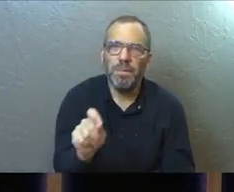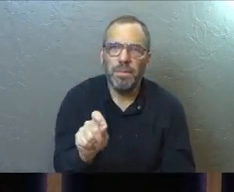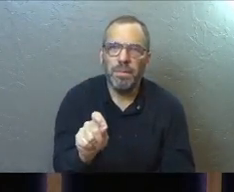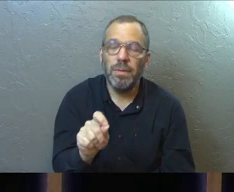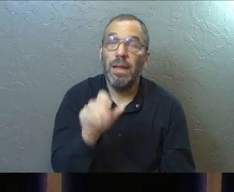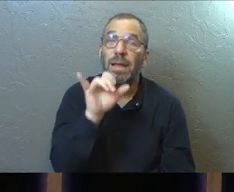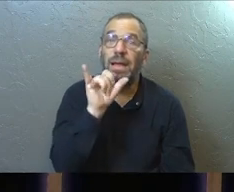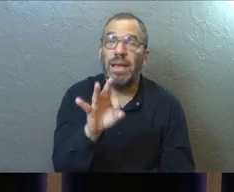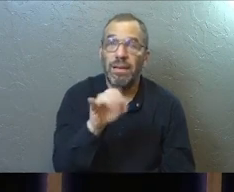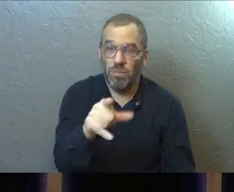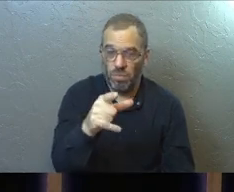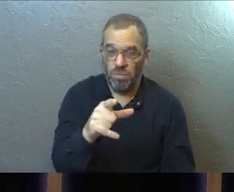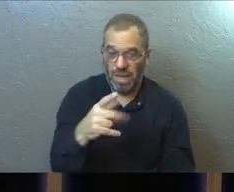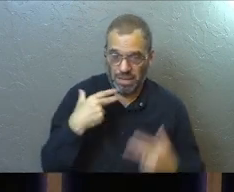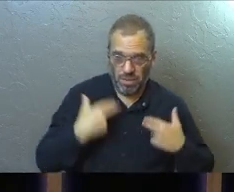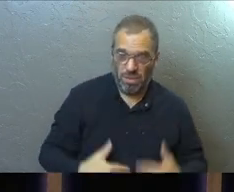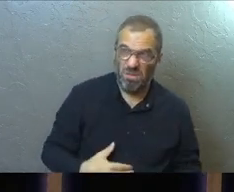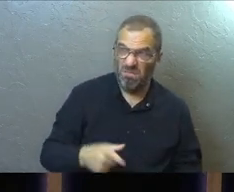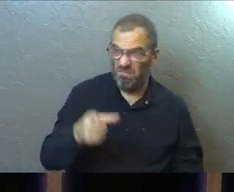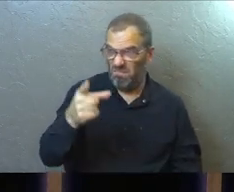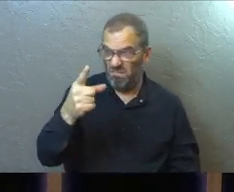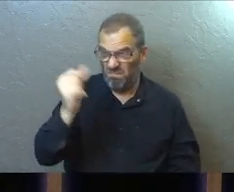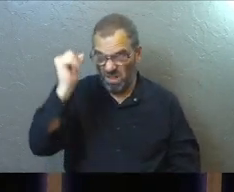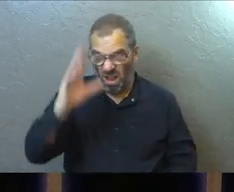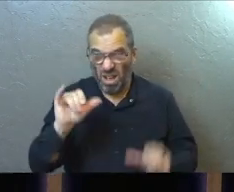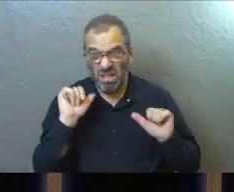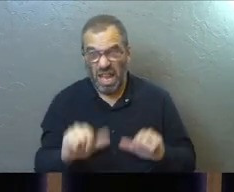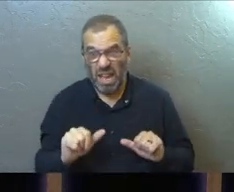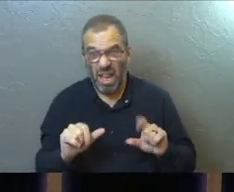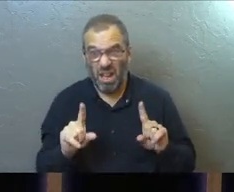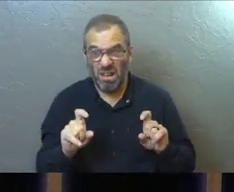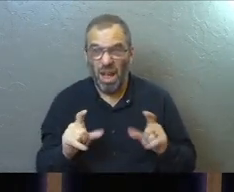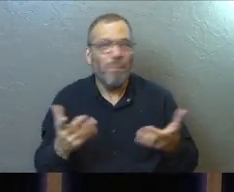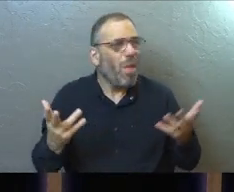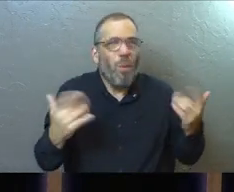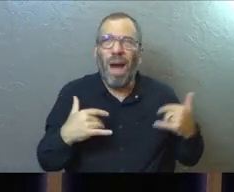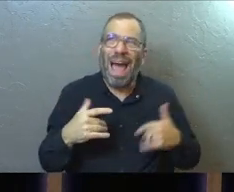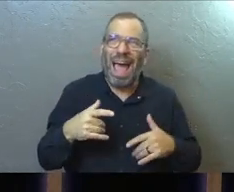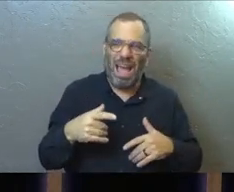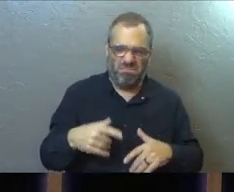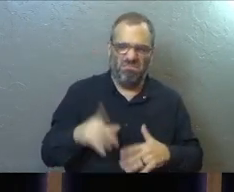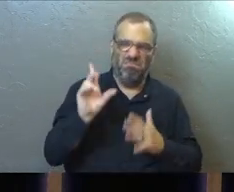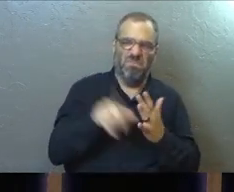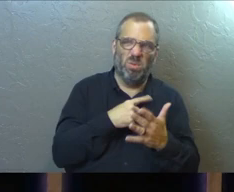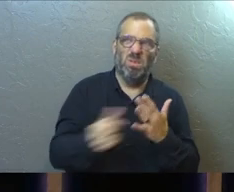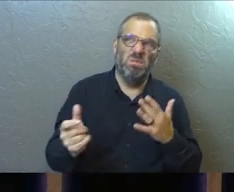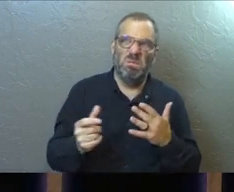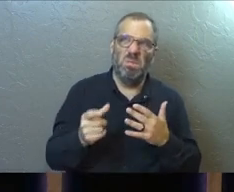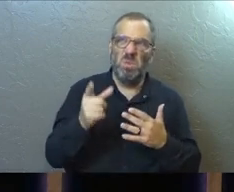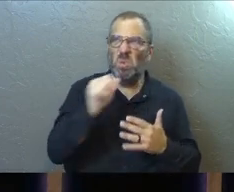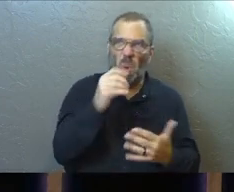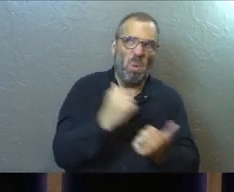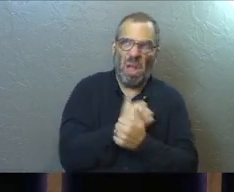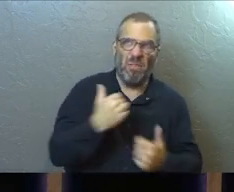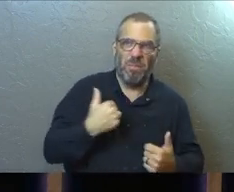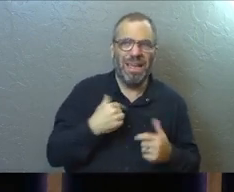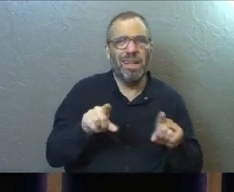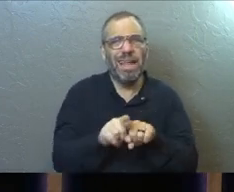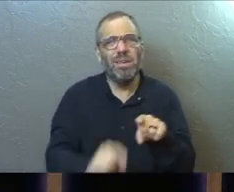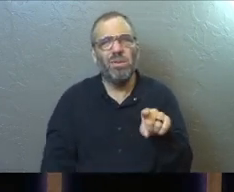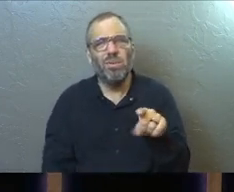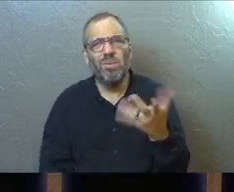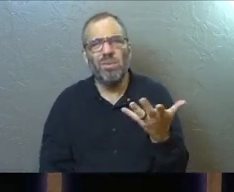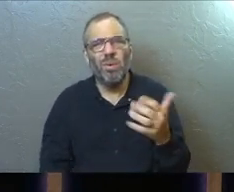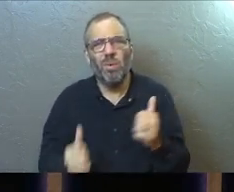If we can do it as human beings, why don't we think God can do that? Why do we judge God to be less in love than we are as human